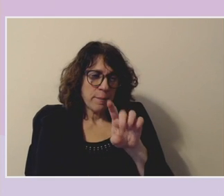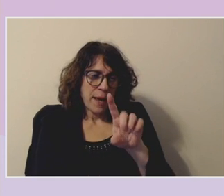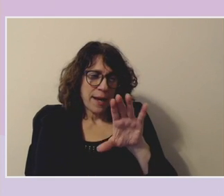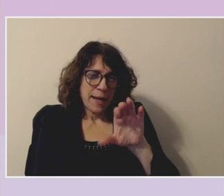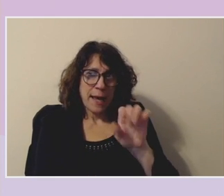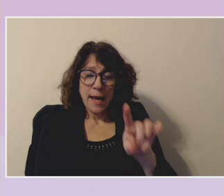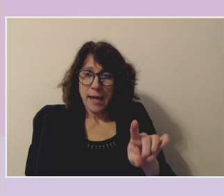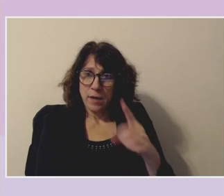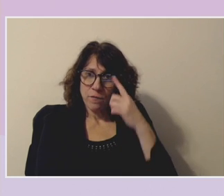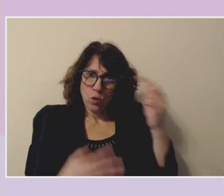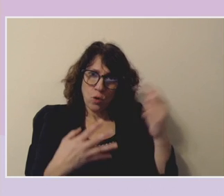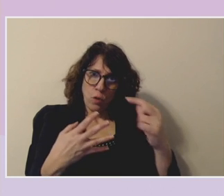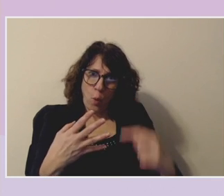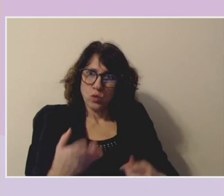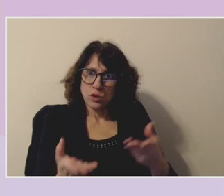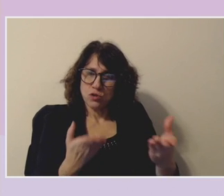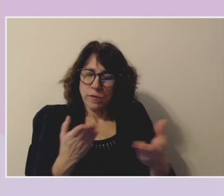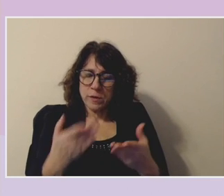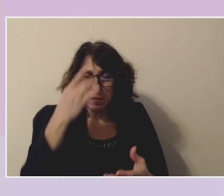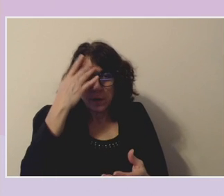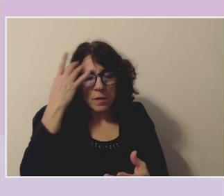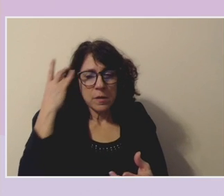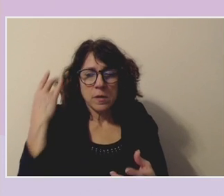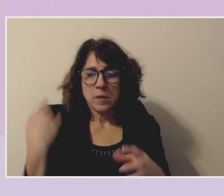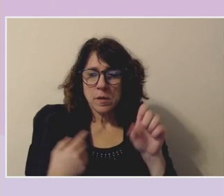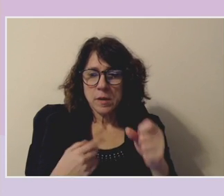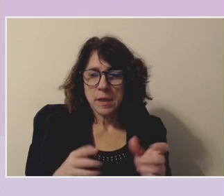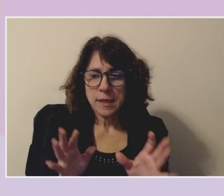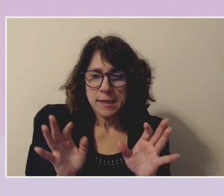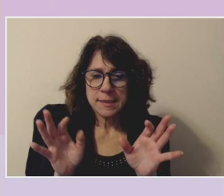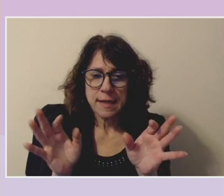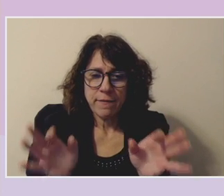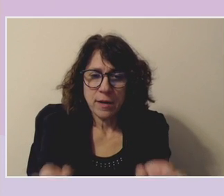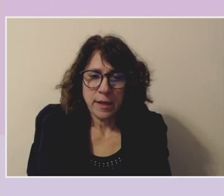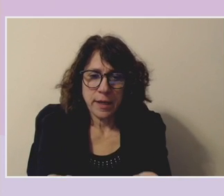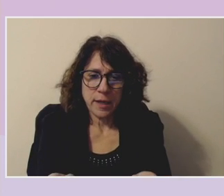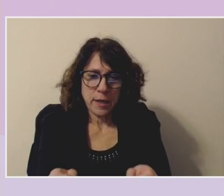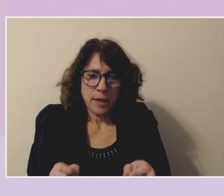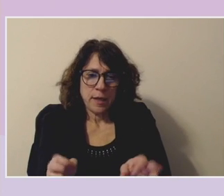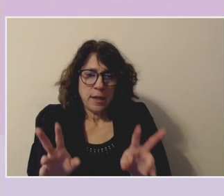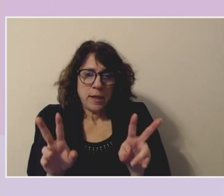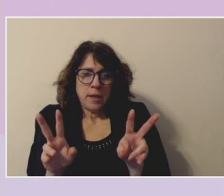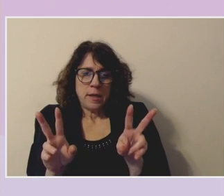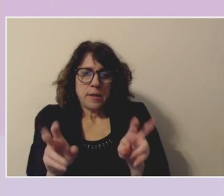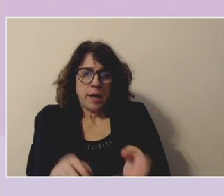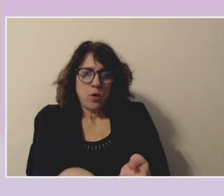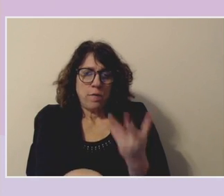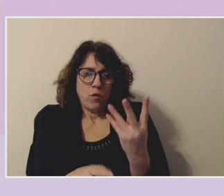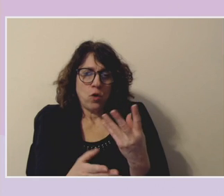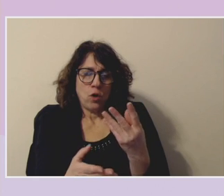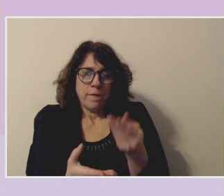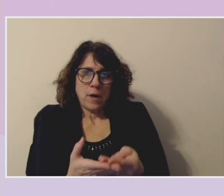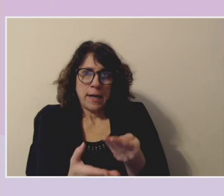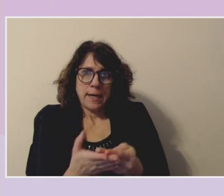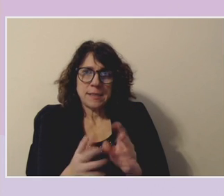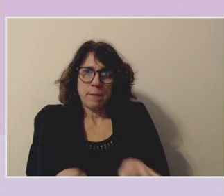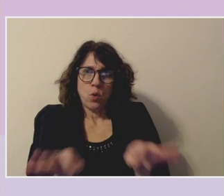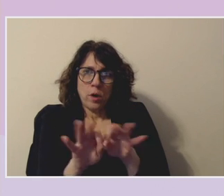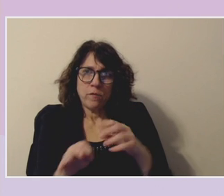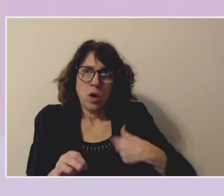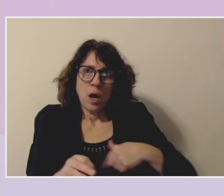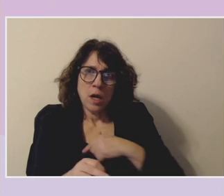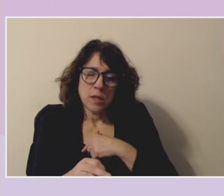services? Yeah, so I think definitely Title IV funding has been really important for us. We also do have a